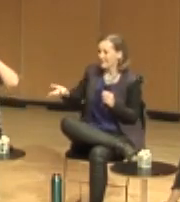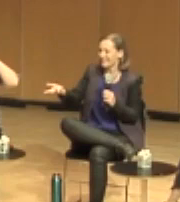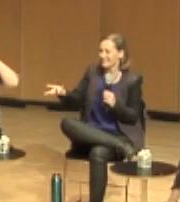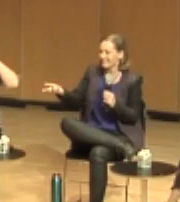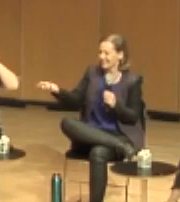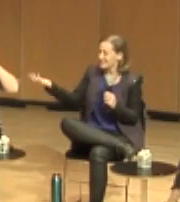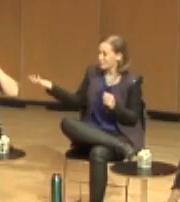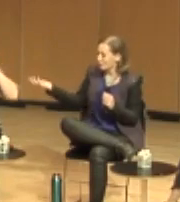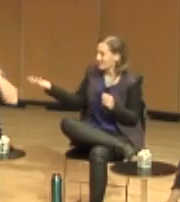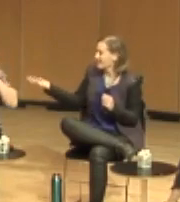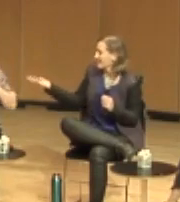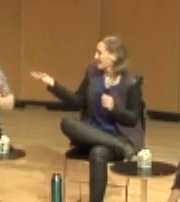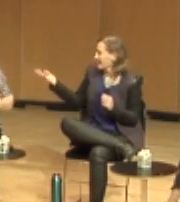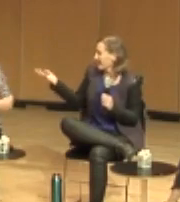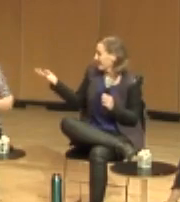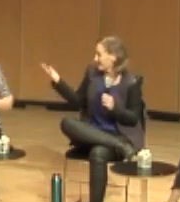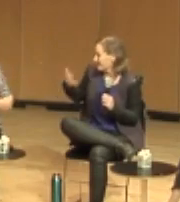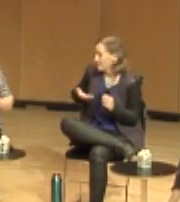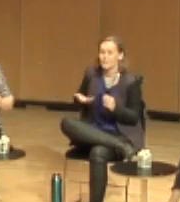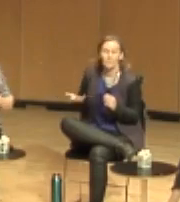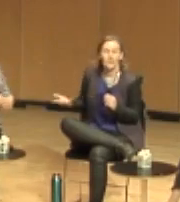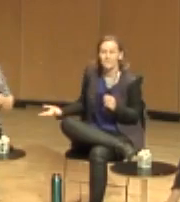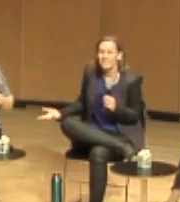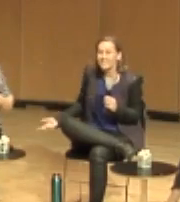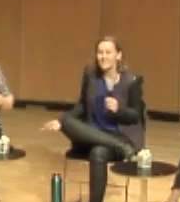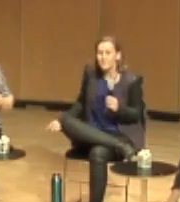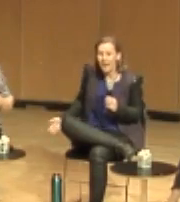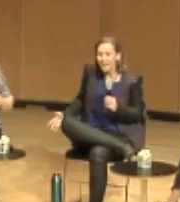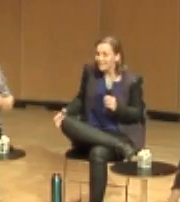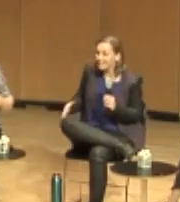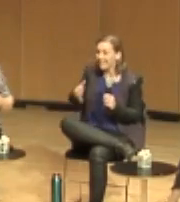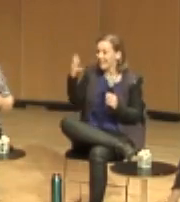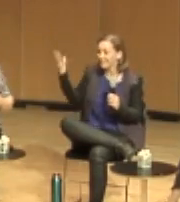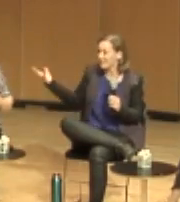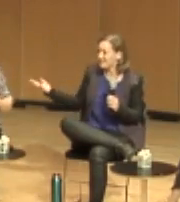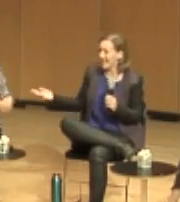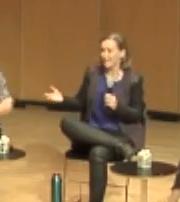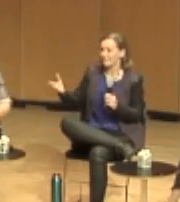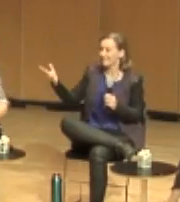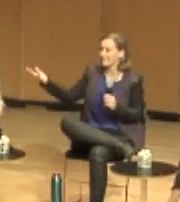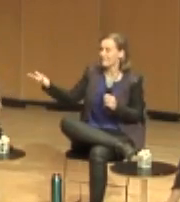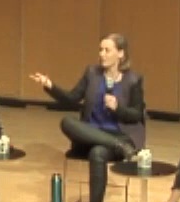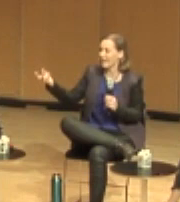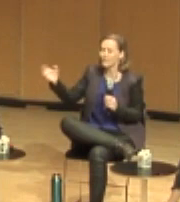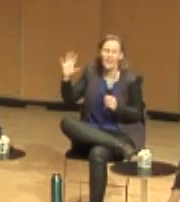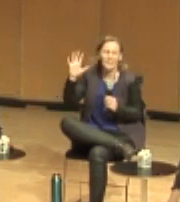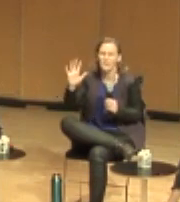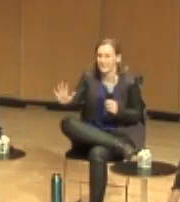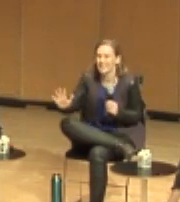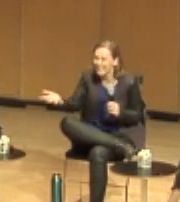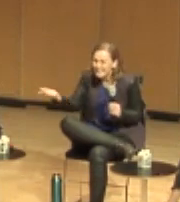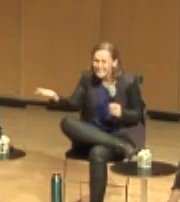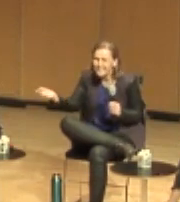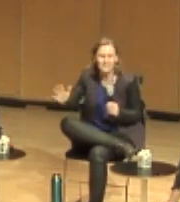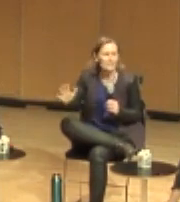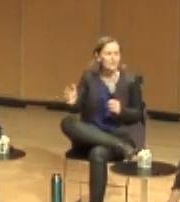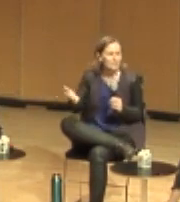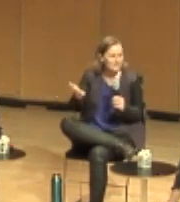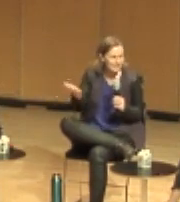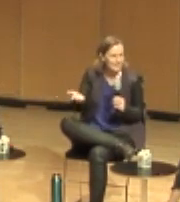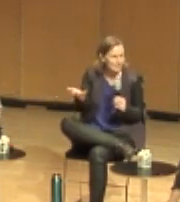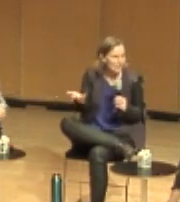and I mean yeah it's true that it those Productions did well everyone was happy people got it not everyone gets